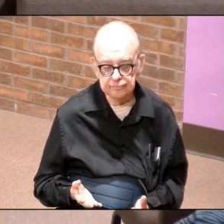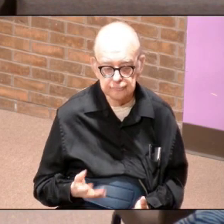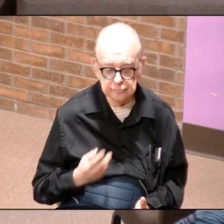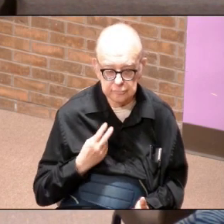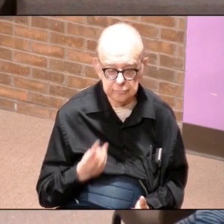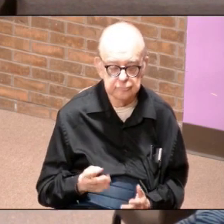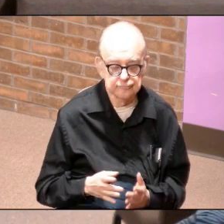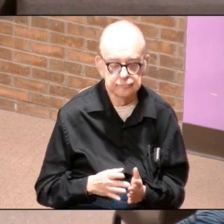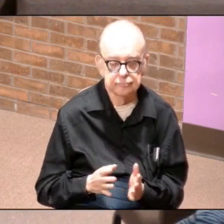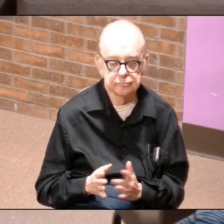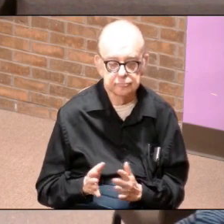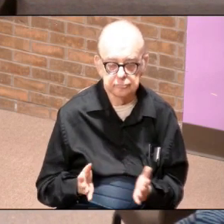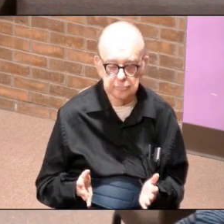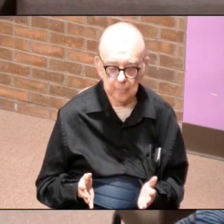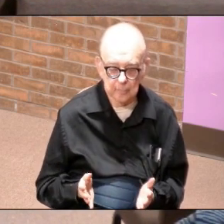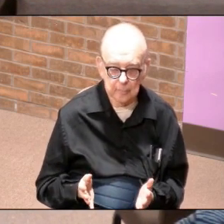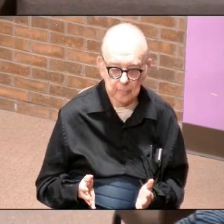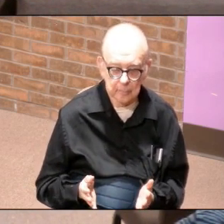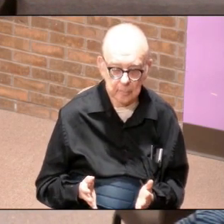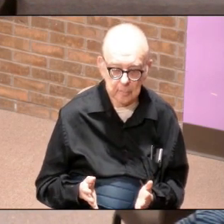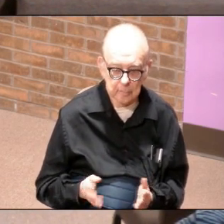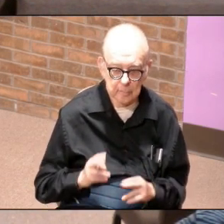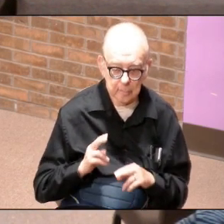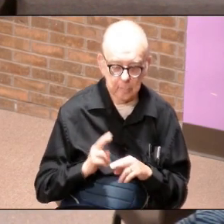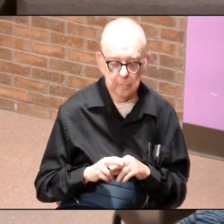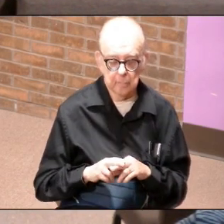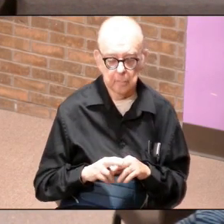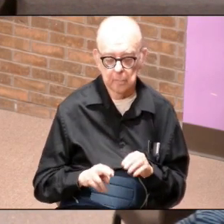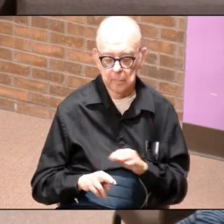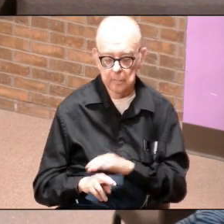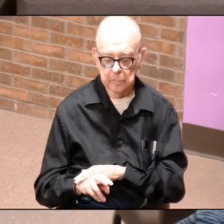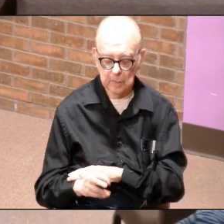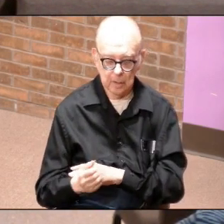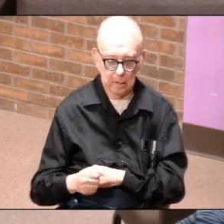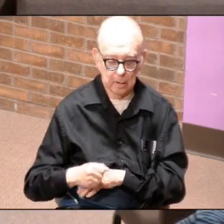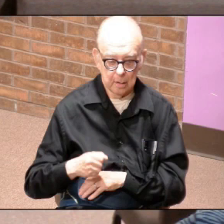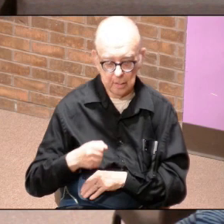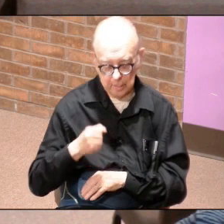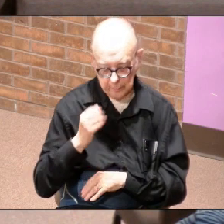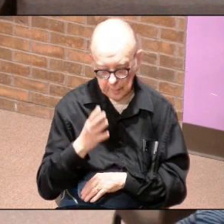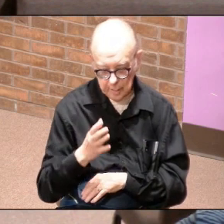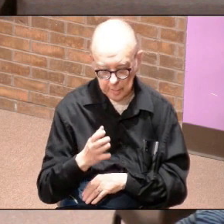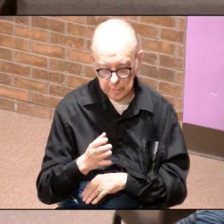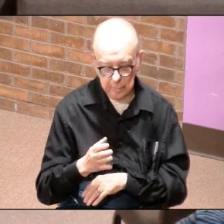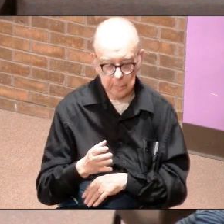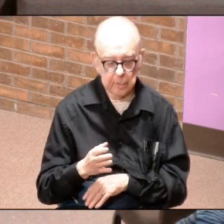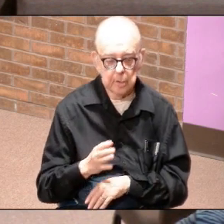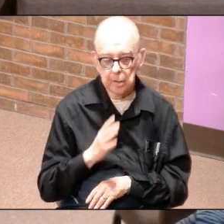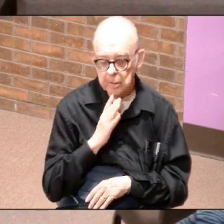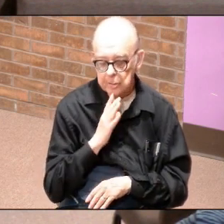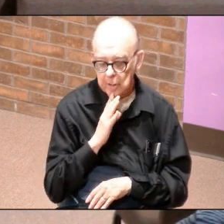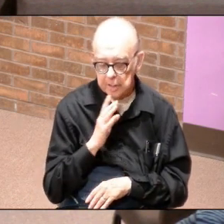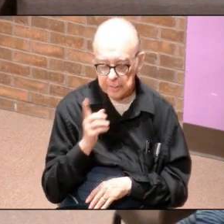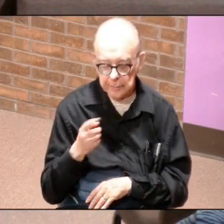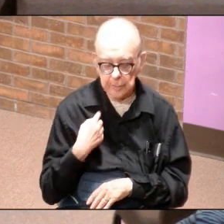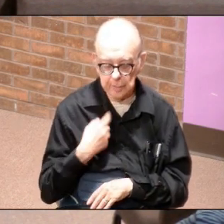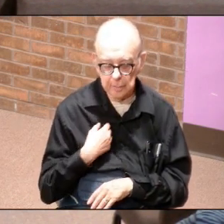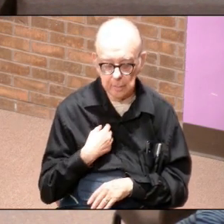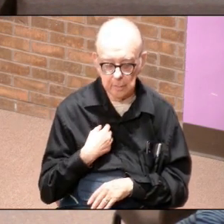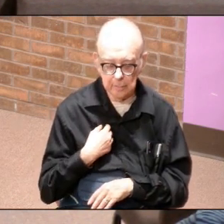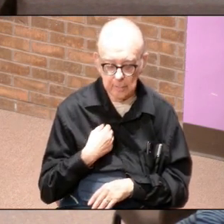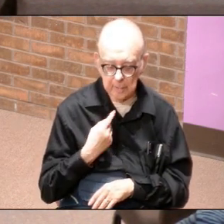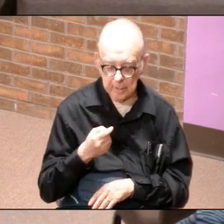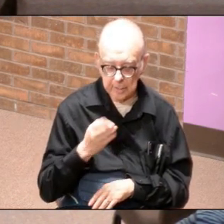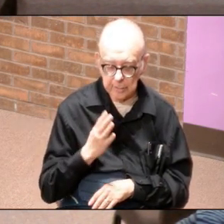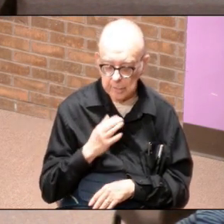I see Jesus sitting at the right hand of the Father, interceding for me and for you. He's saying,